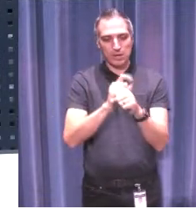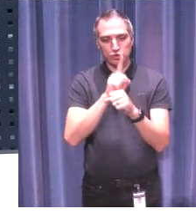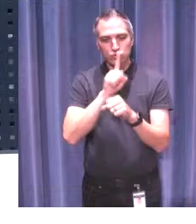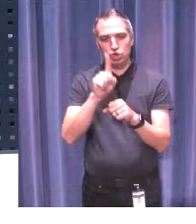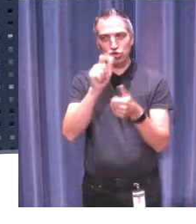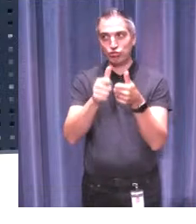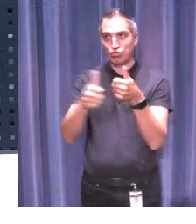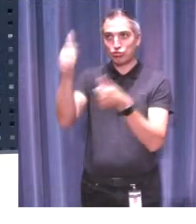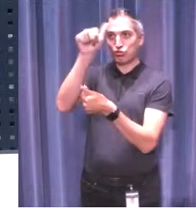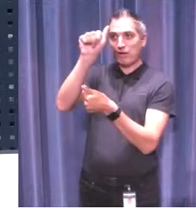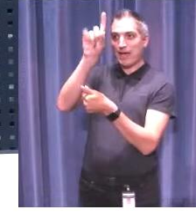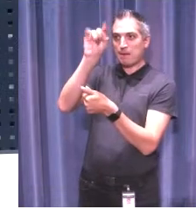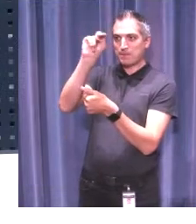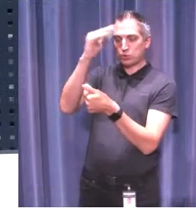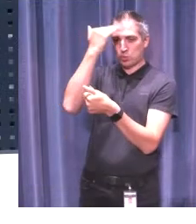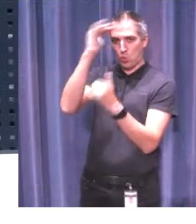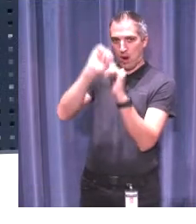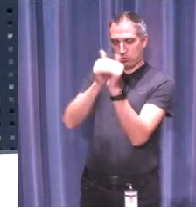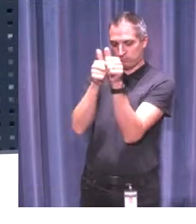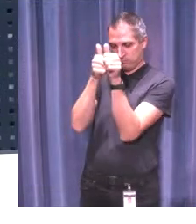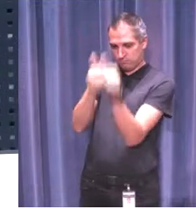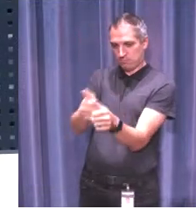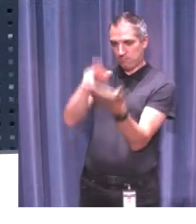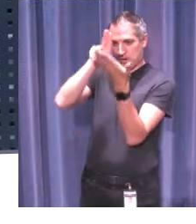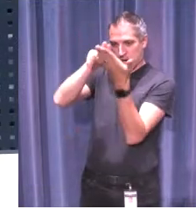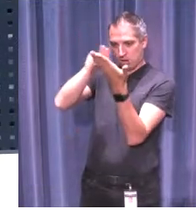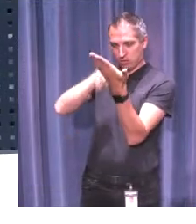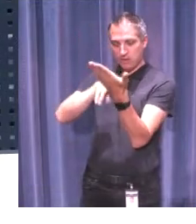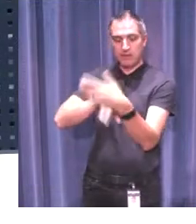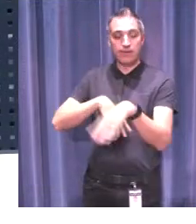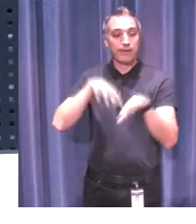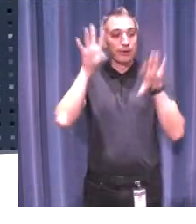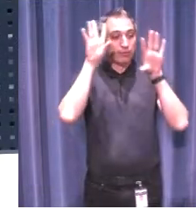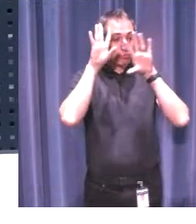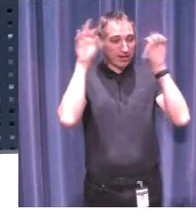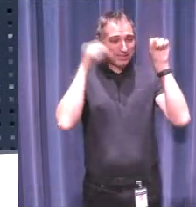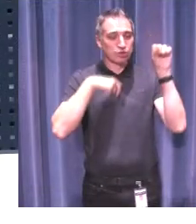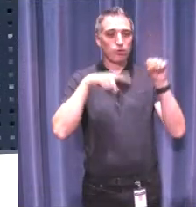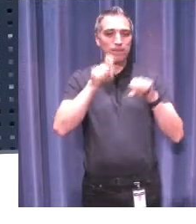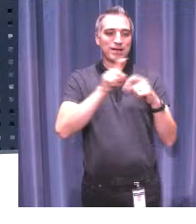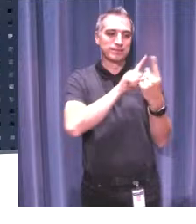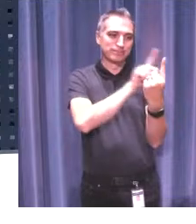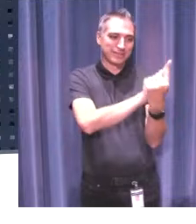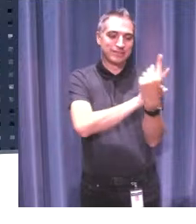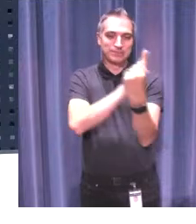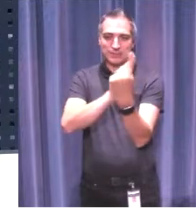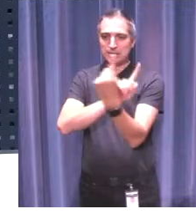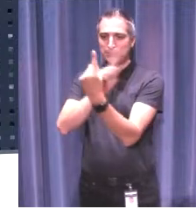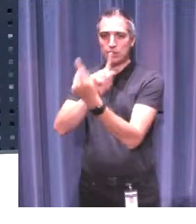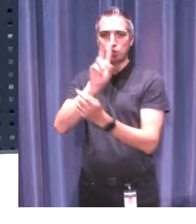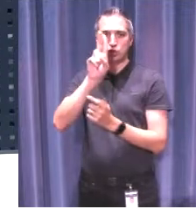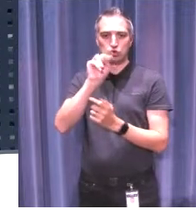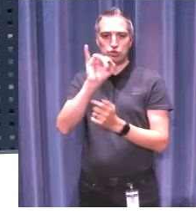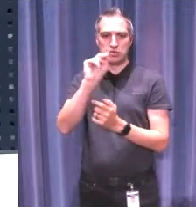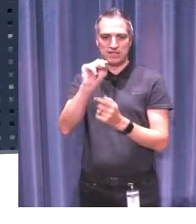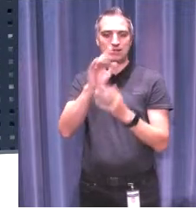contract. As president, you meet with the union leadership just as